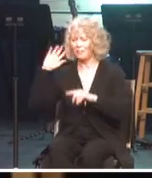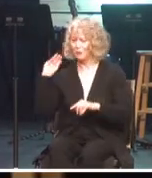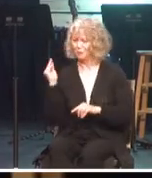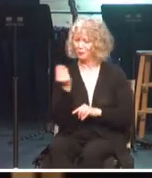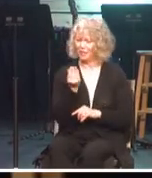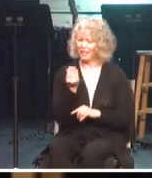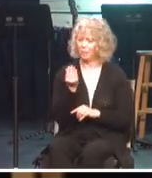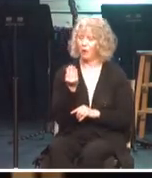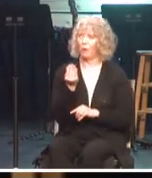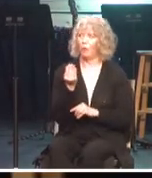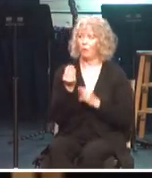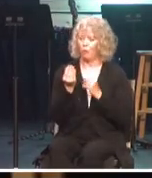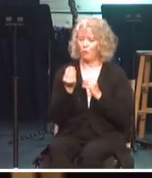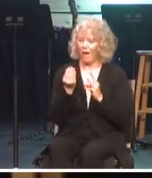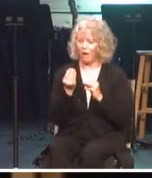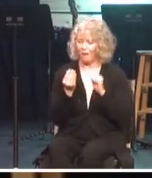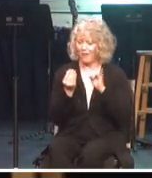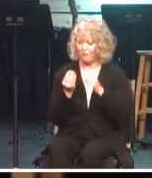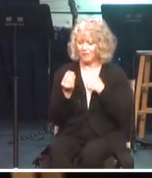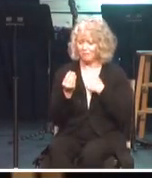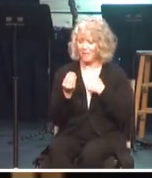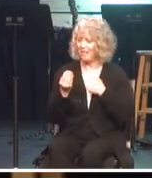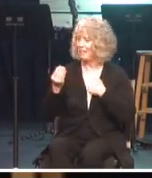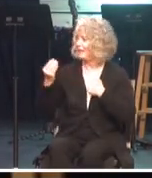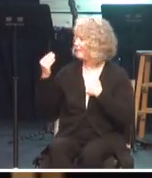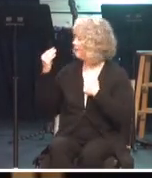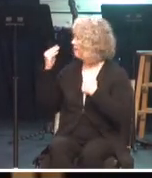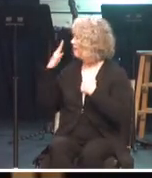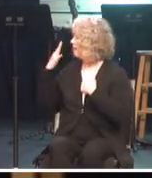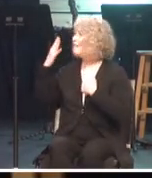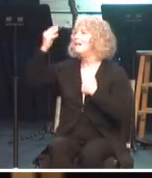exalt God's grace, that is how obedience to Christ continues.